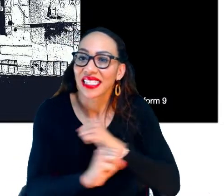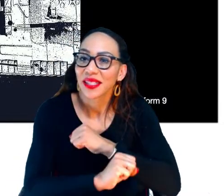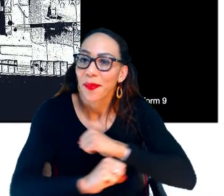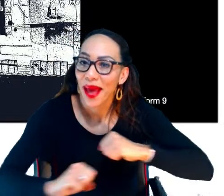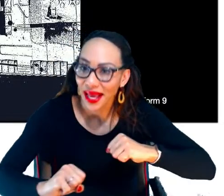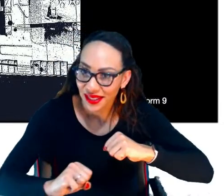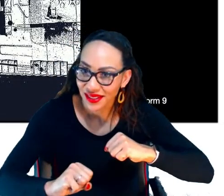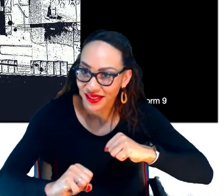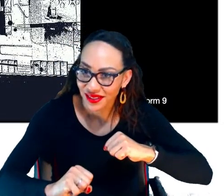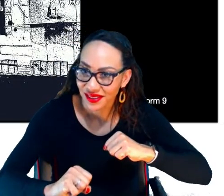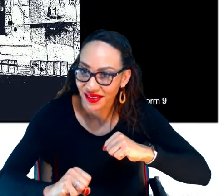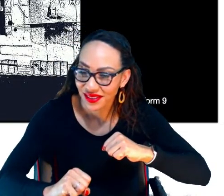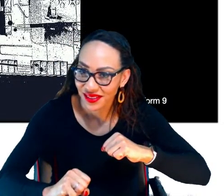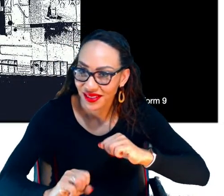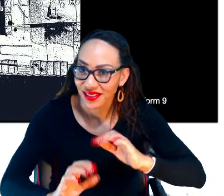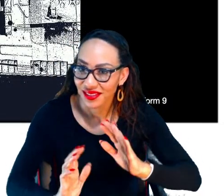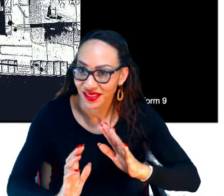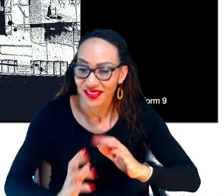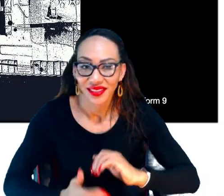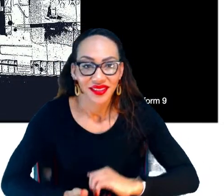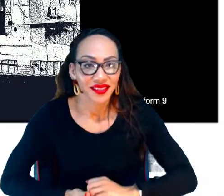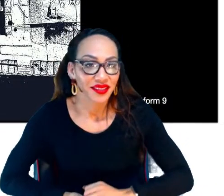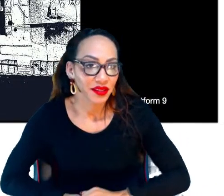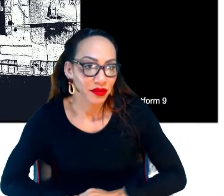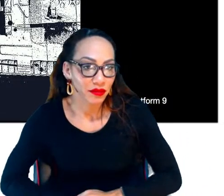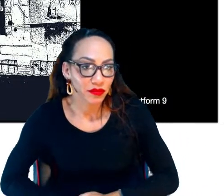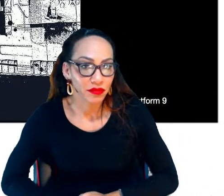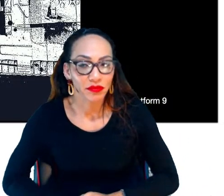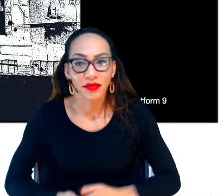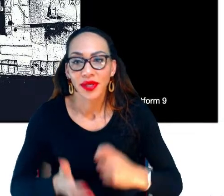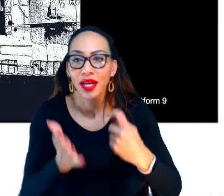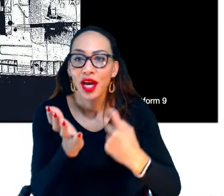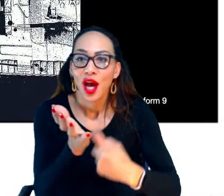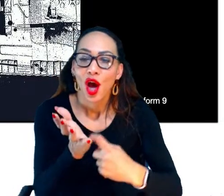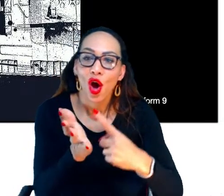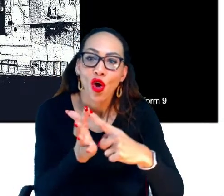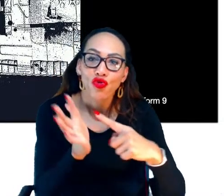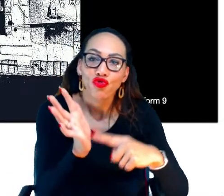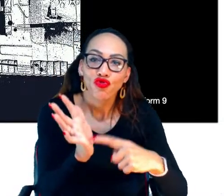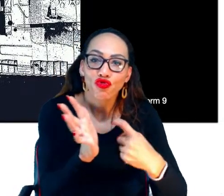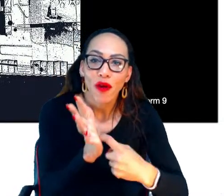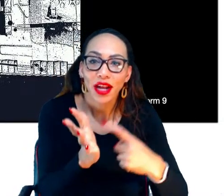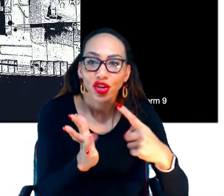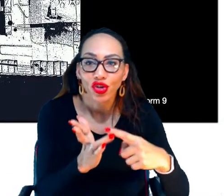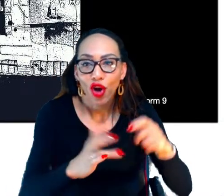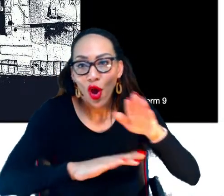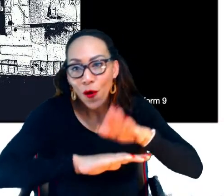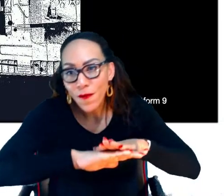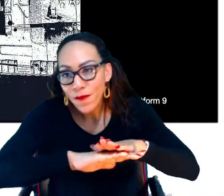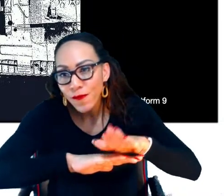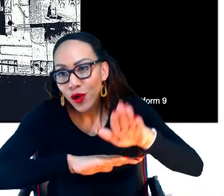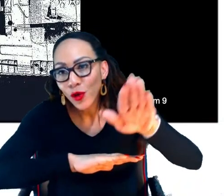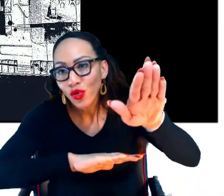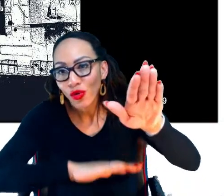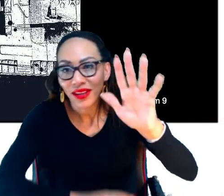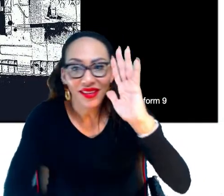And it's a kind of retro futuristic view of things.